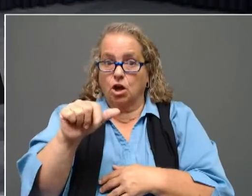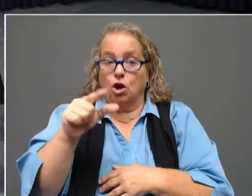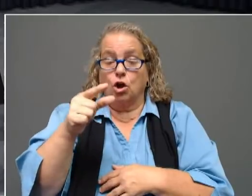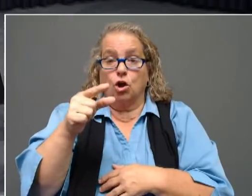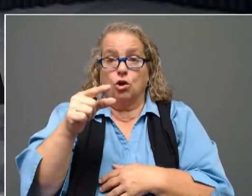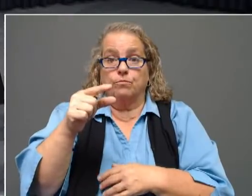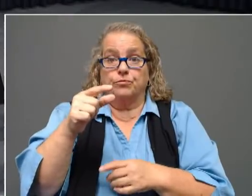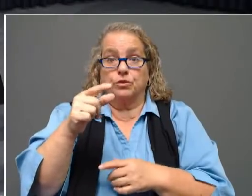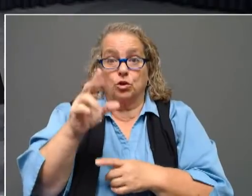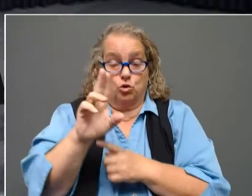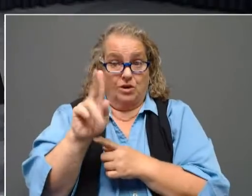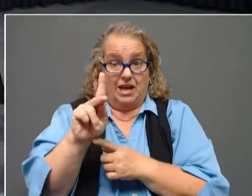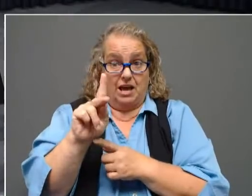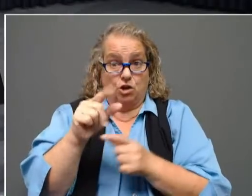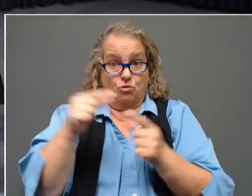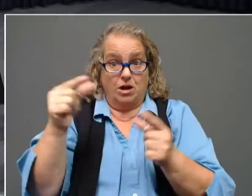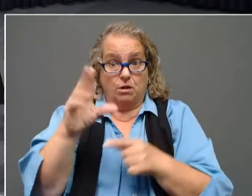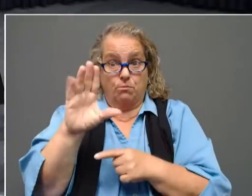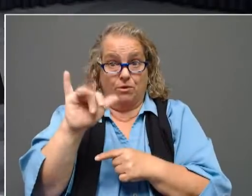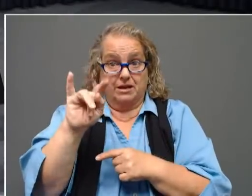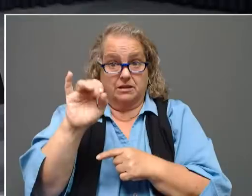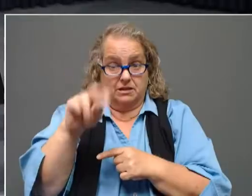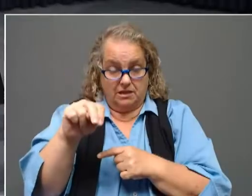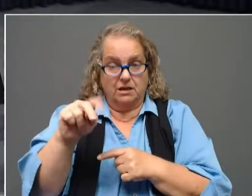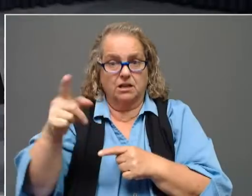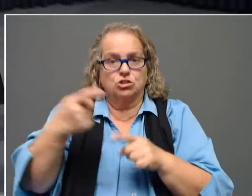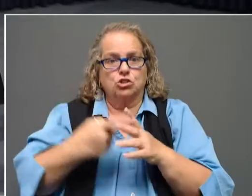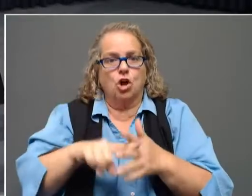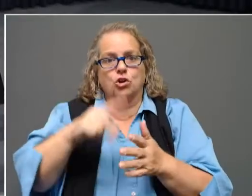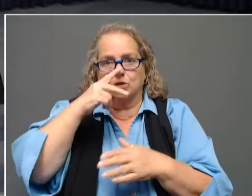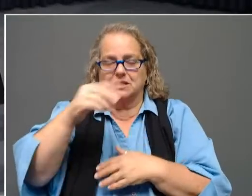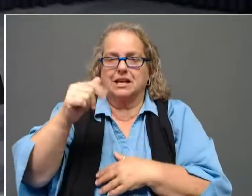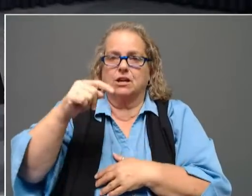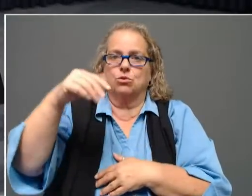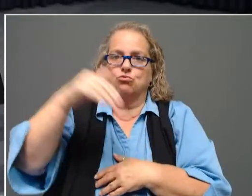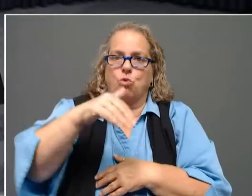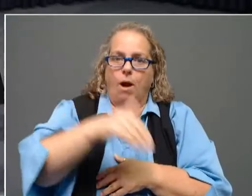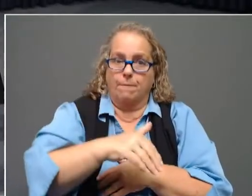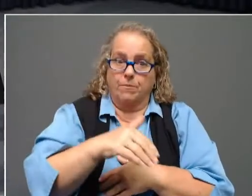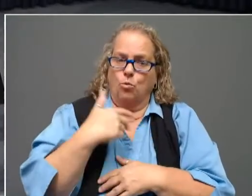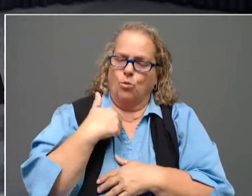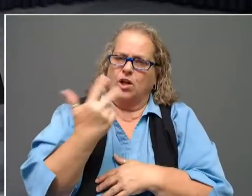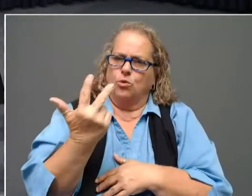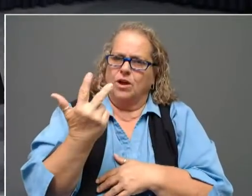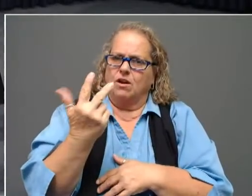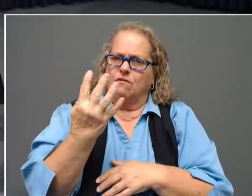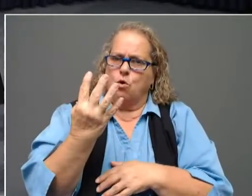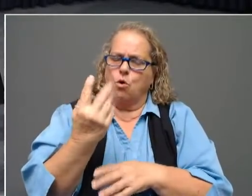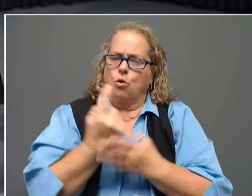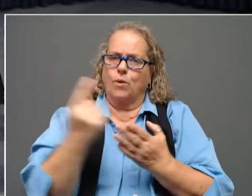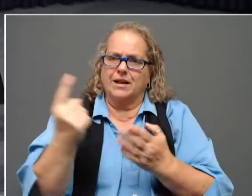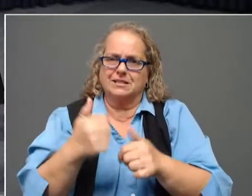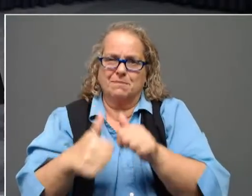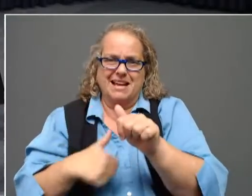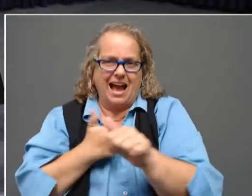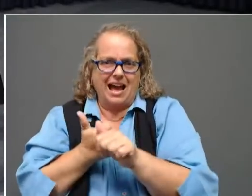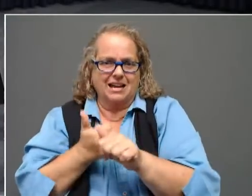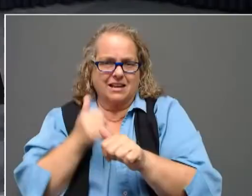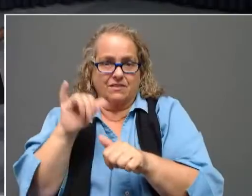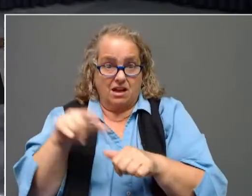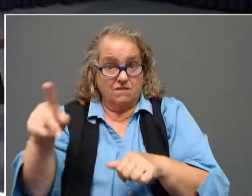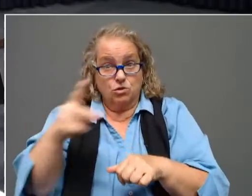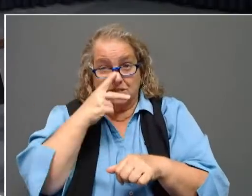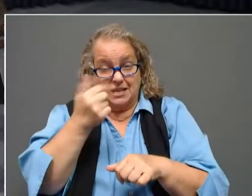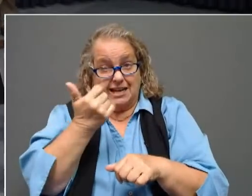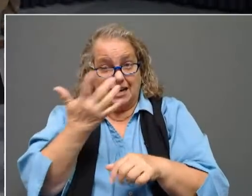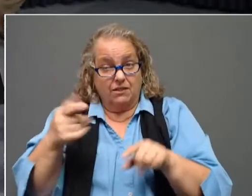that we're 3 or 4 weeks behind Great Britain on this. So I was wondering if you had seen anything along those lines, and if you had any thoughts